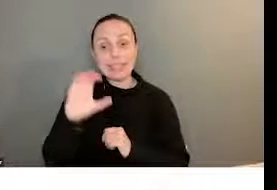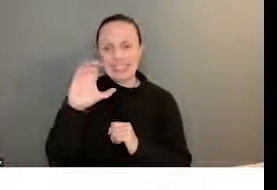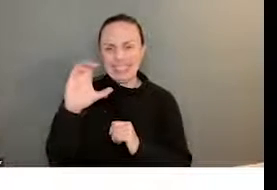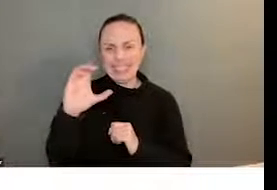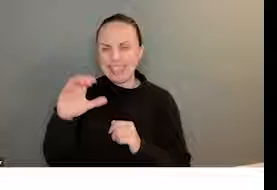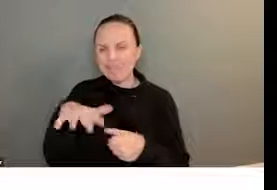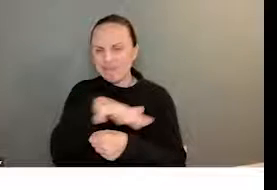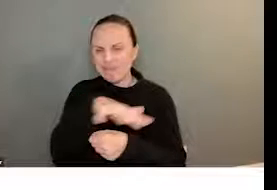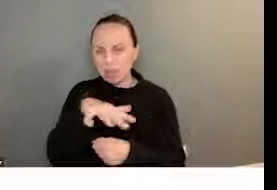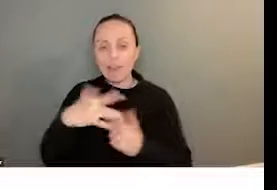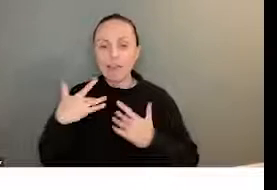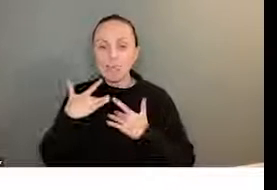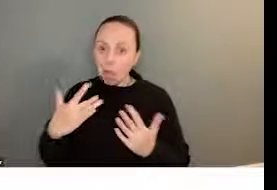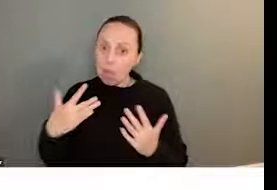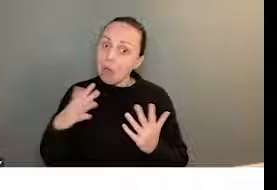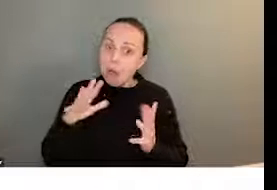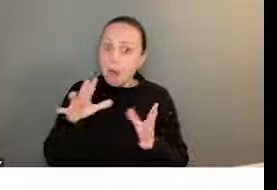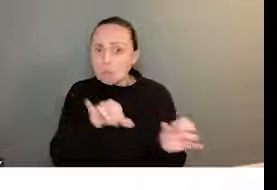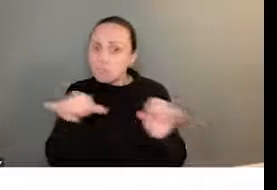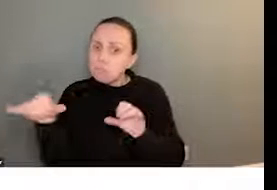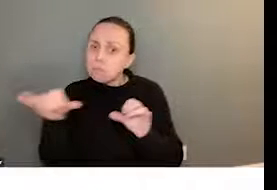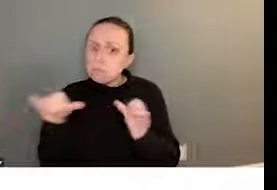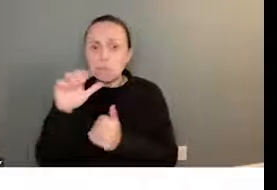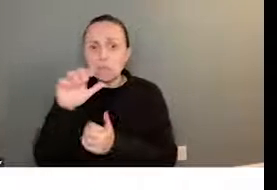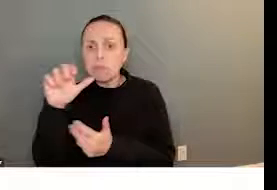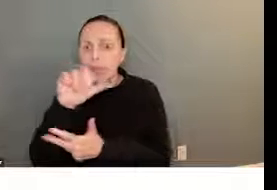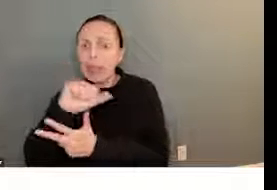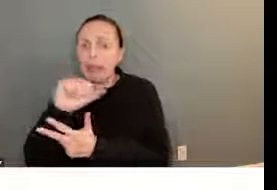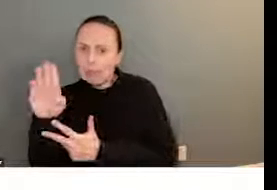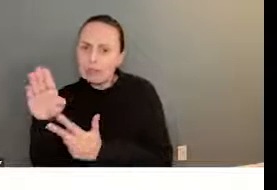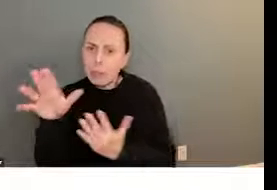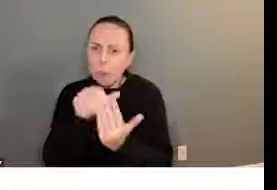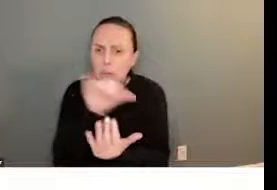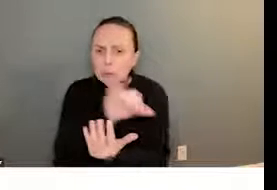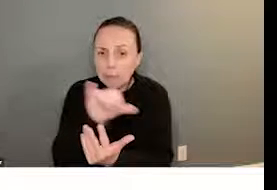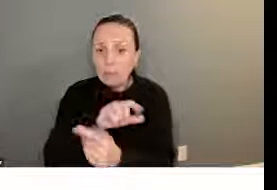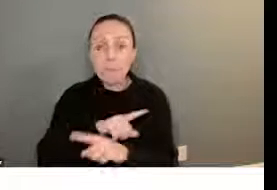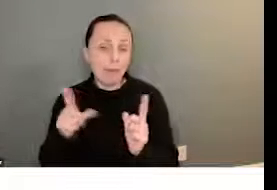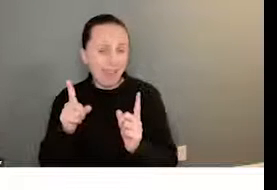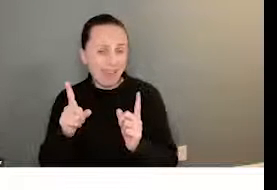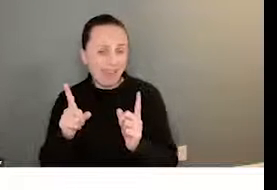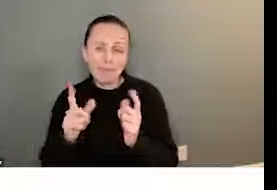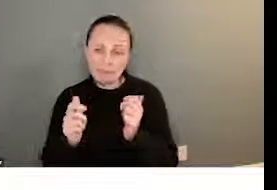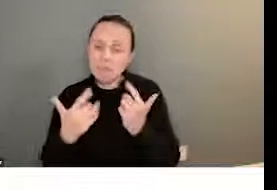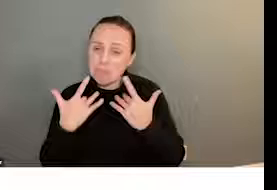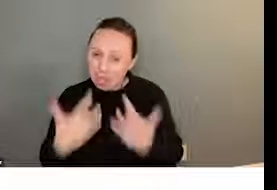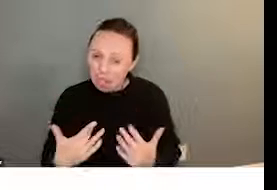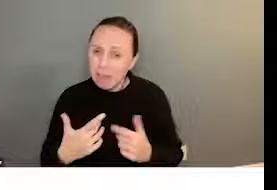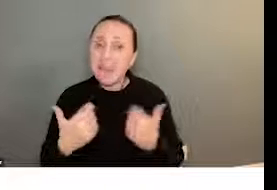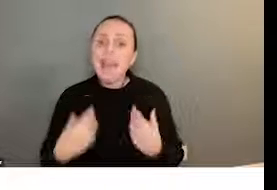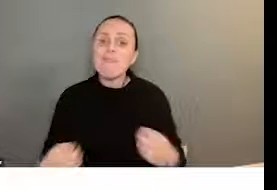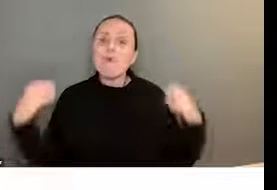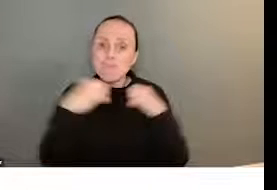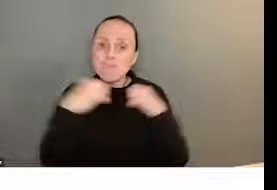areas tend to rival some of those A and B grade areas. But for the most part, there is greater